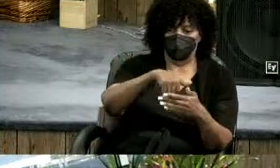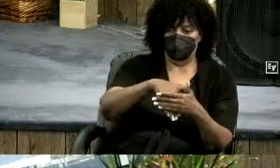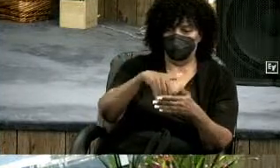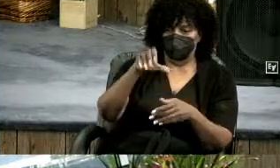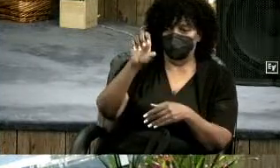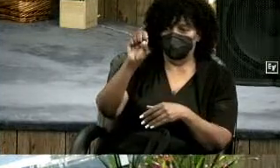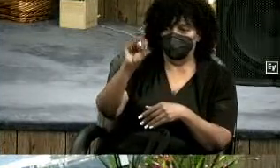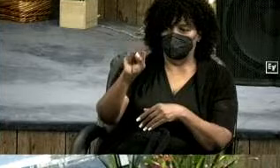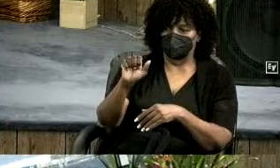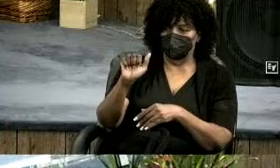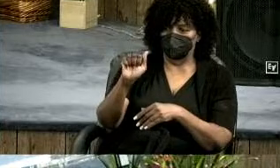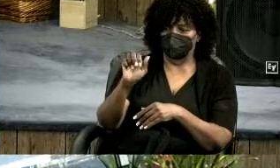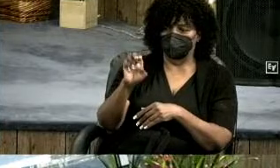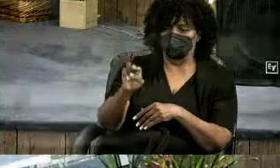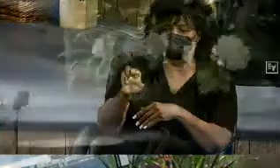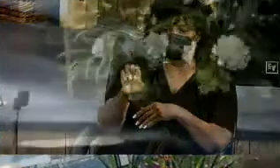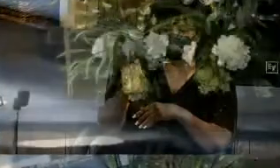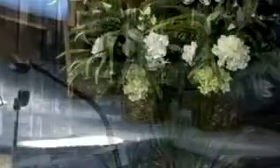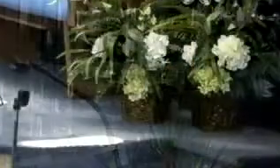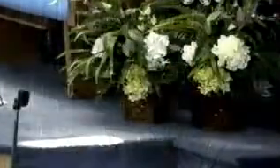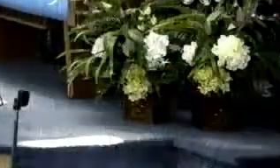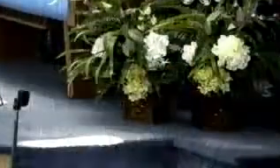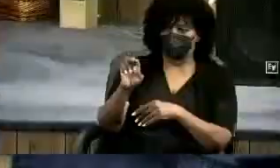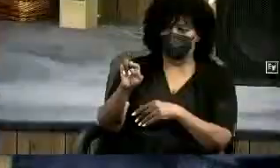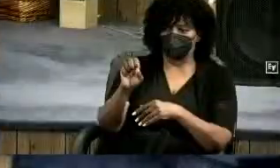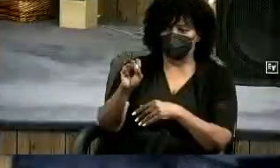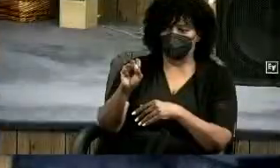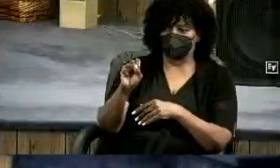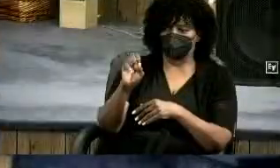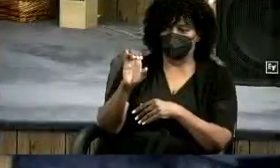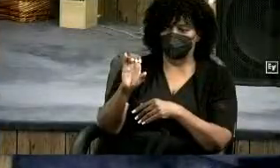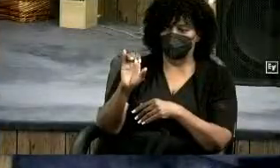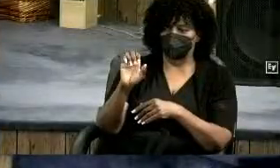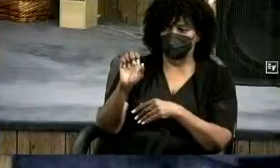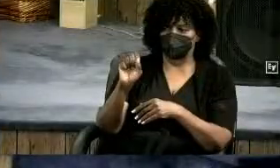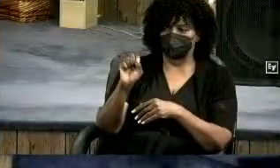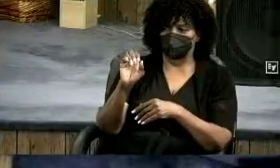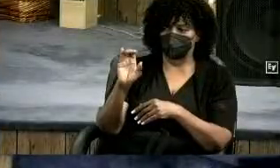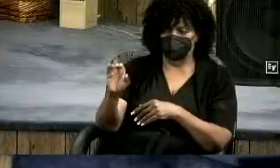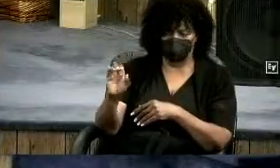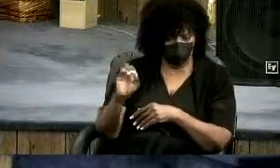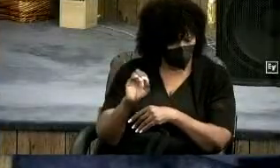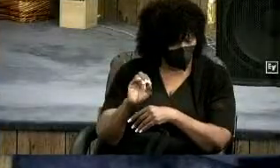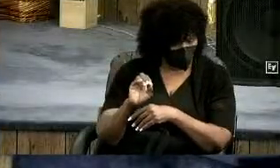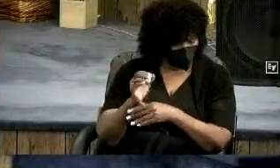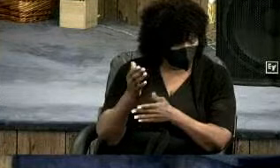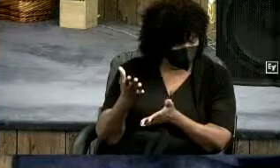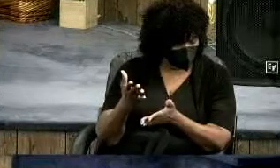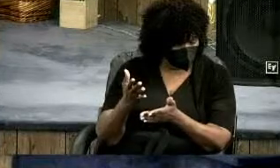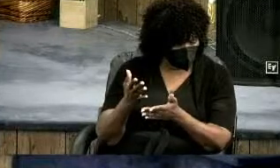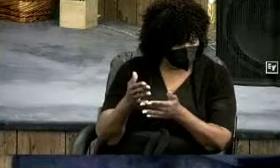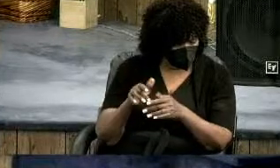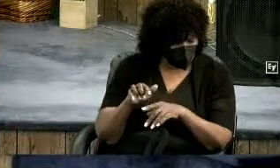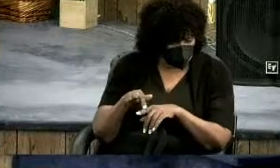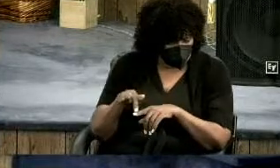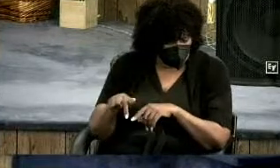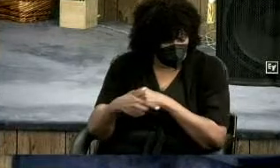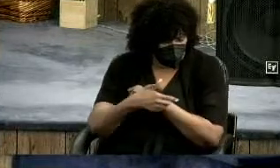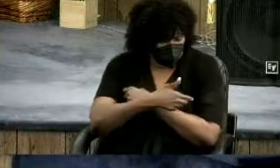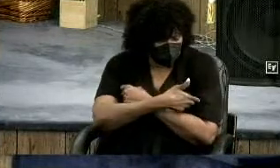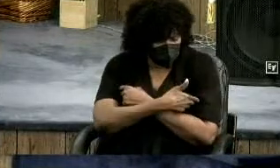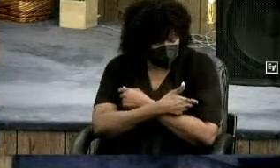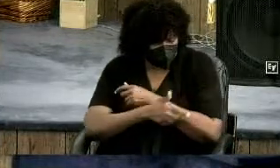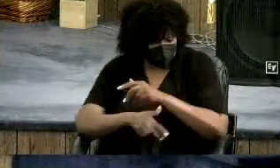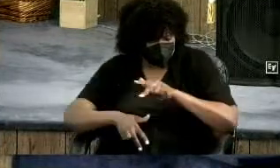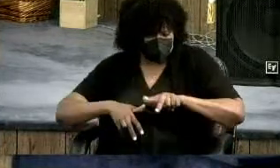They're littered so much on the streets that the bus got to roll up and you can hear the crinkle of the needles on the ground and the kids